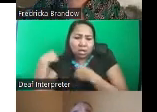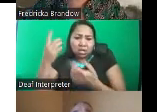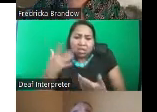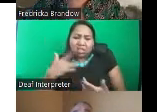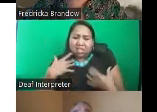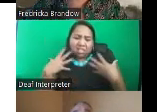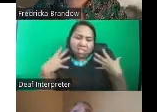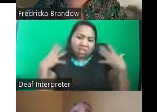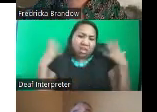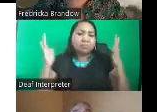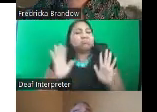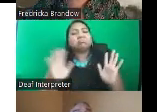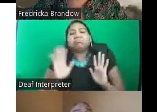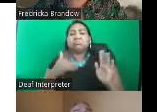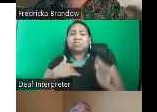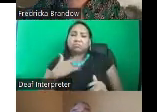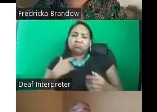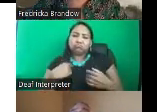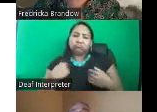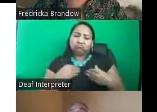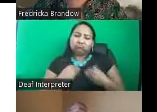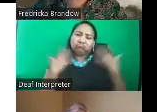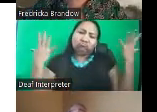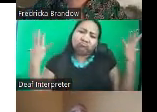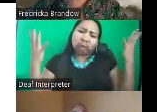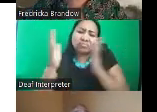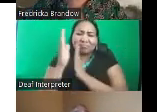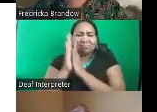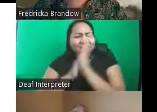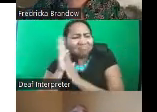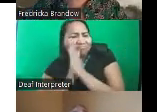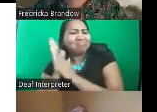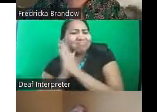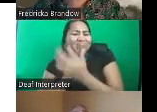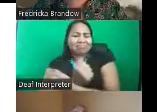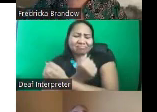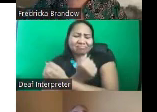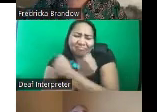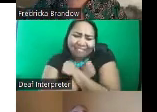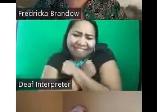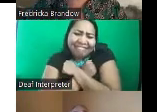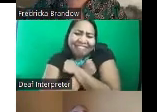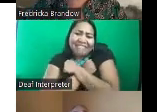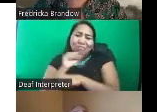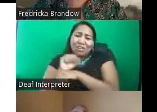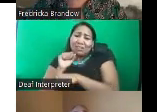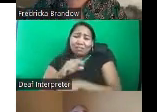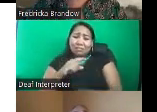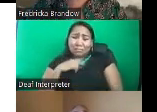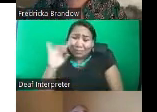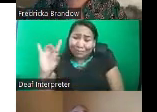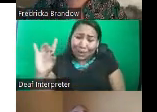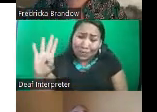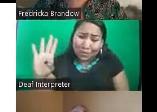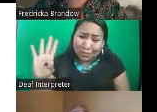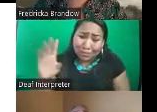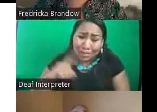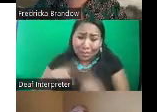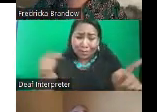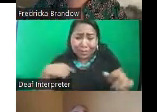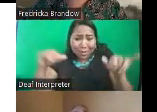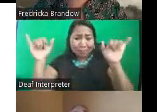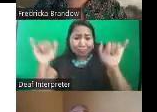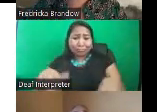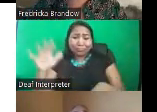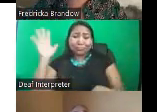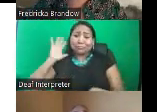enthused and passionate about what I do at age 84 than as I was as your age. So don't give